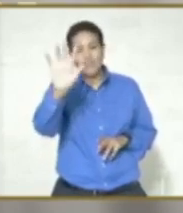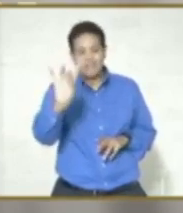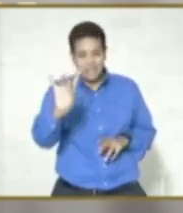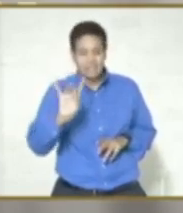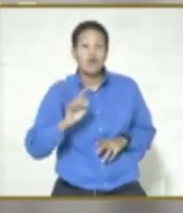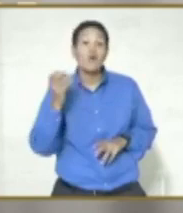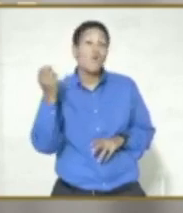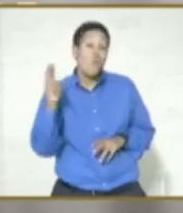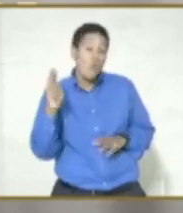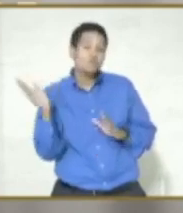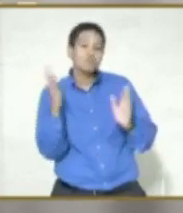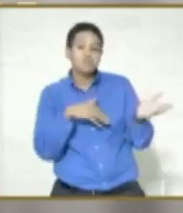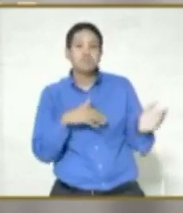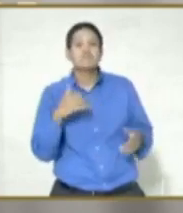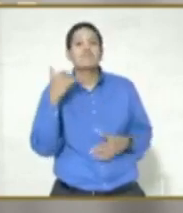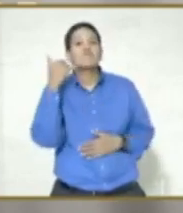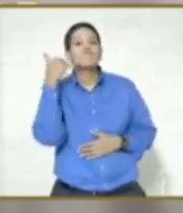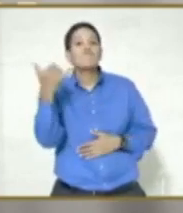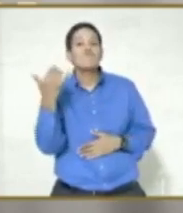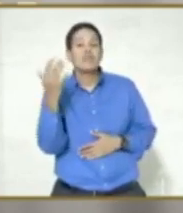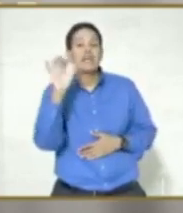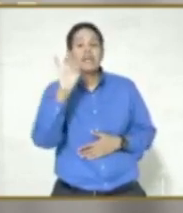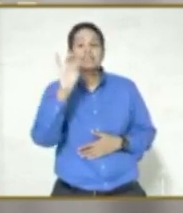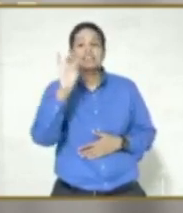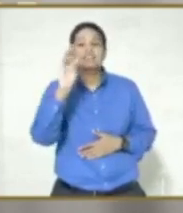876-298-6258. Or the toll-free line is